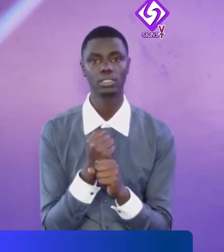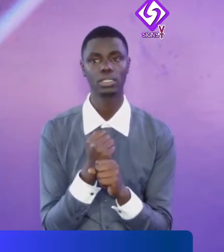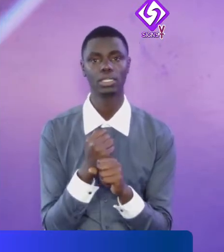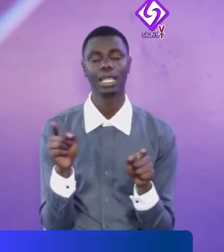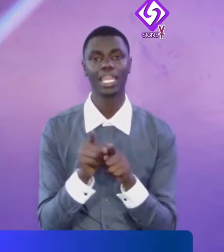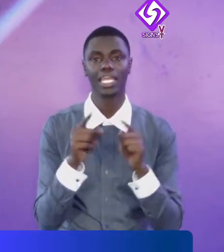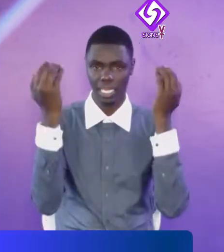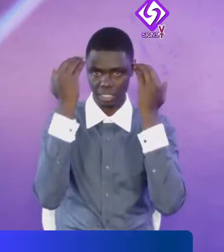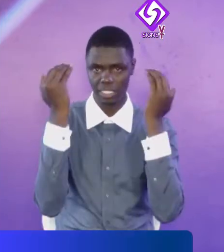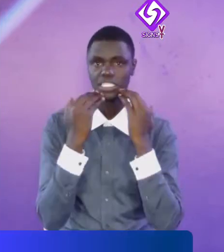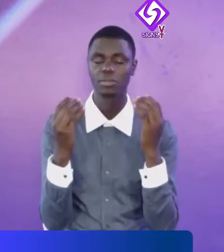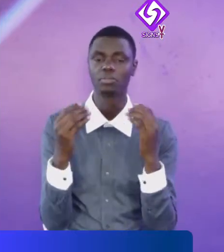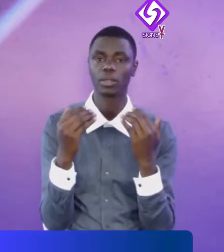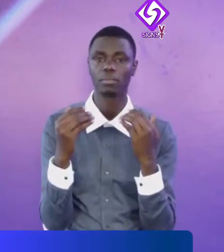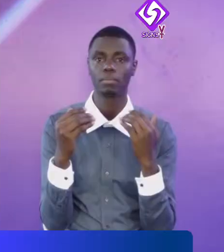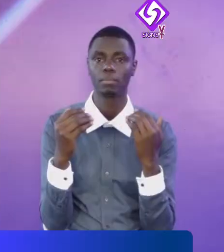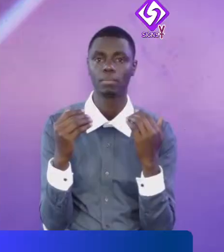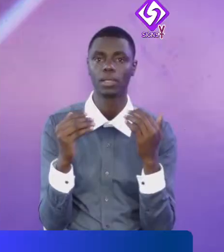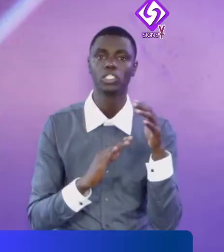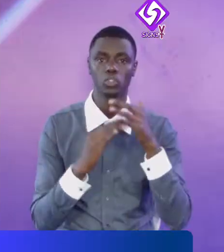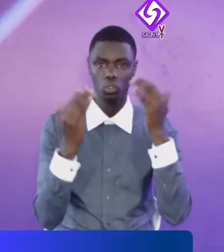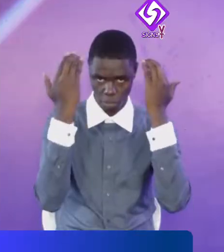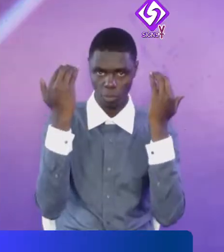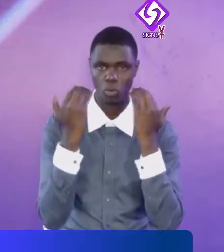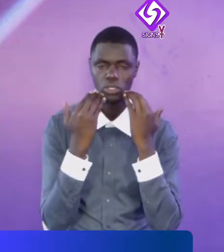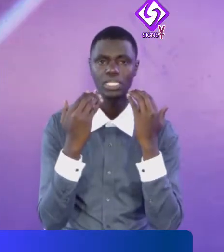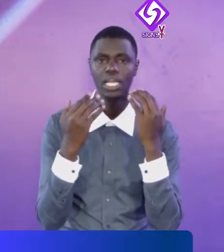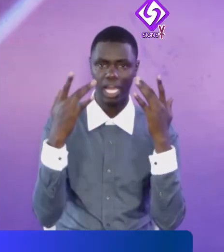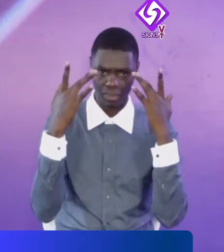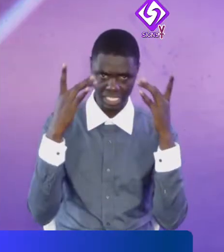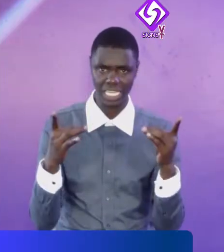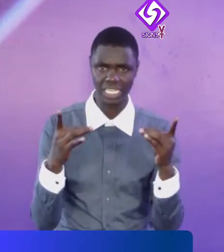Court. Supreme Court has decided the presidential election for 2013,